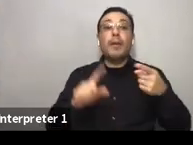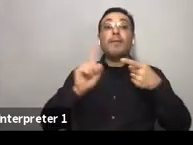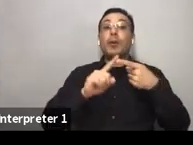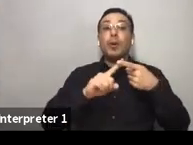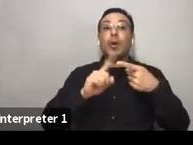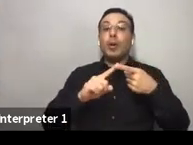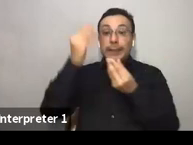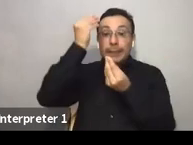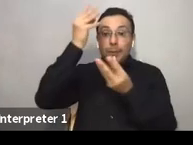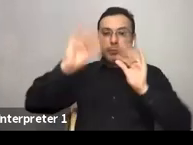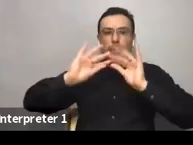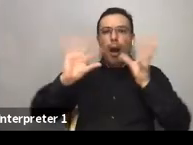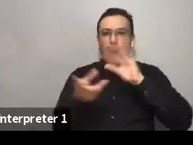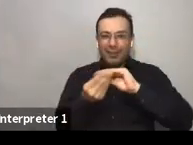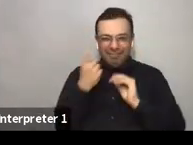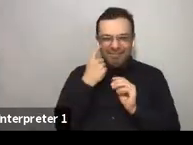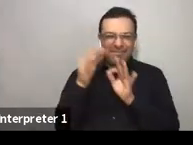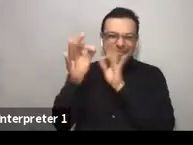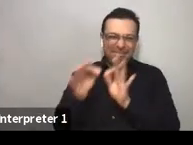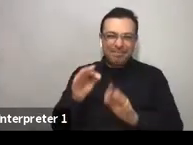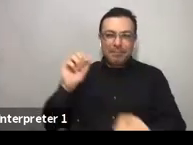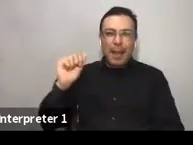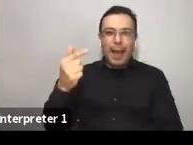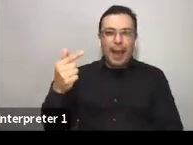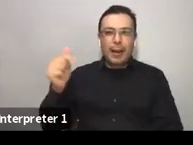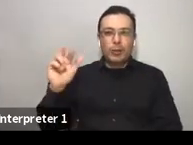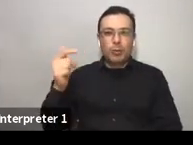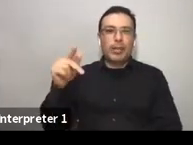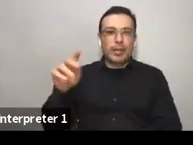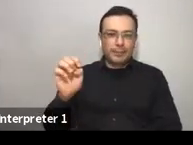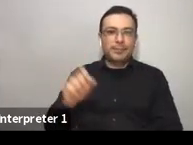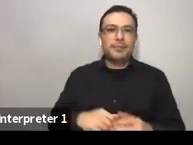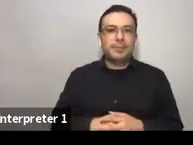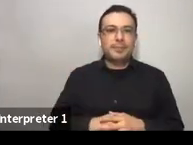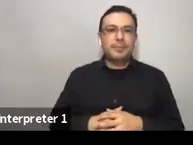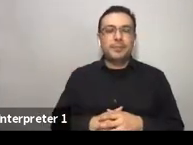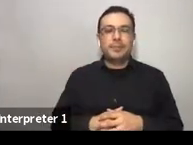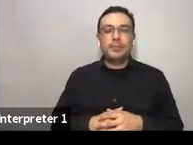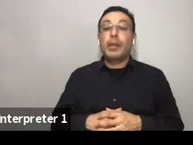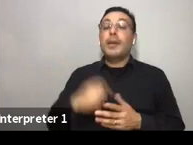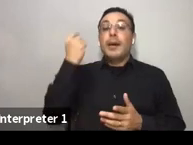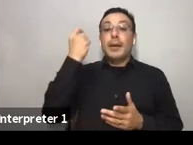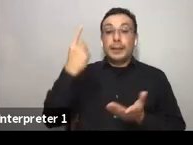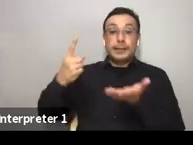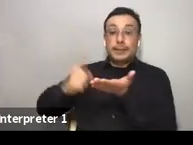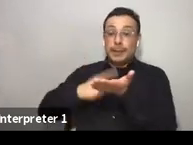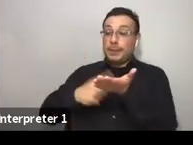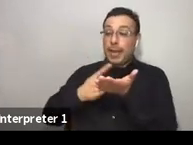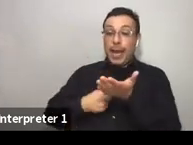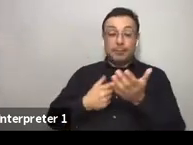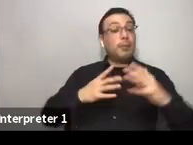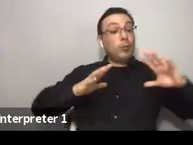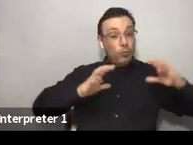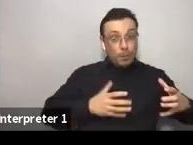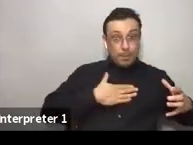within community collaborations. Different partners in a community collaboration likely have very different confidentiality